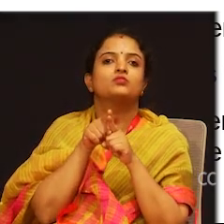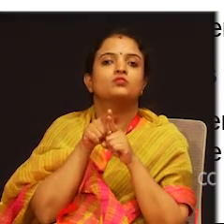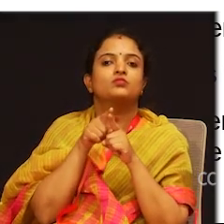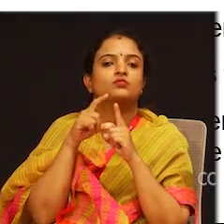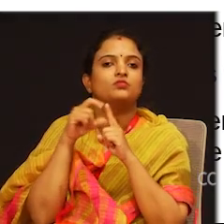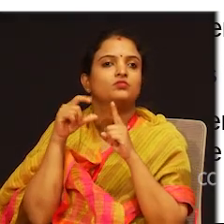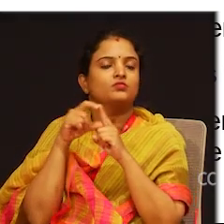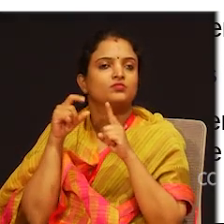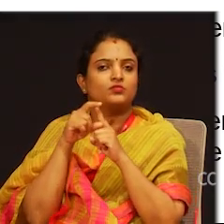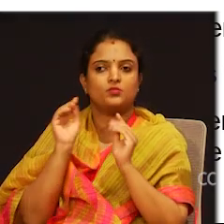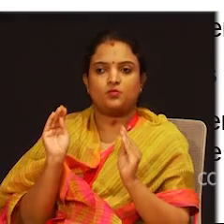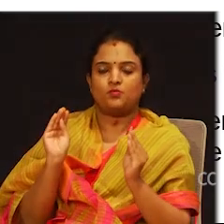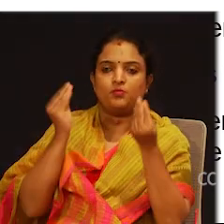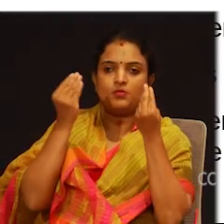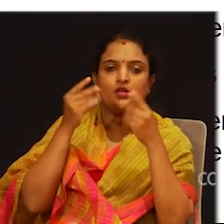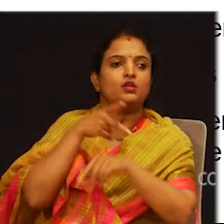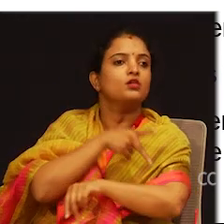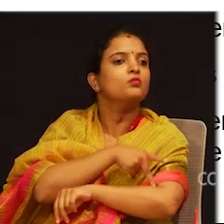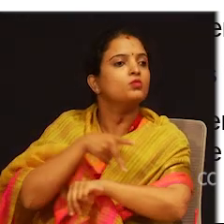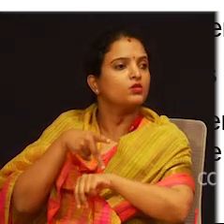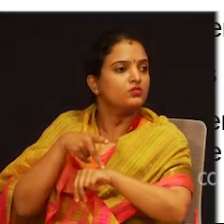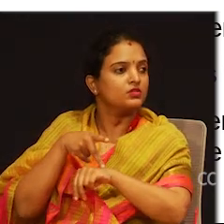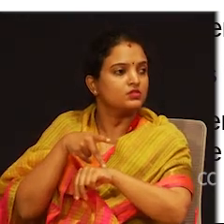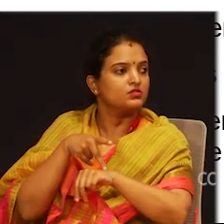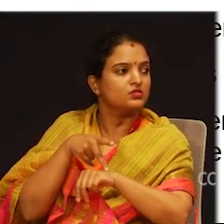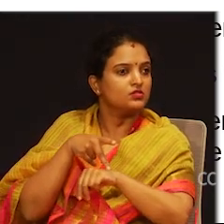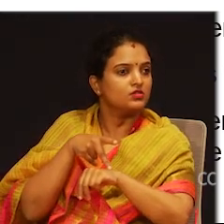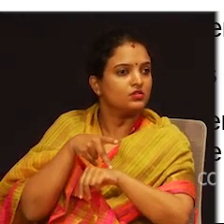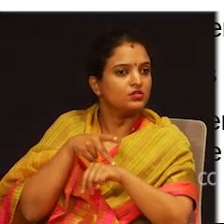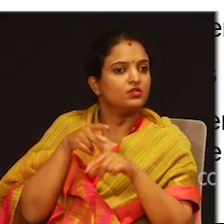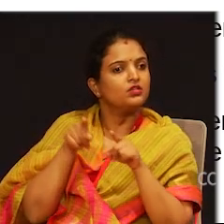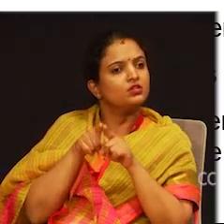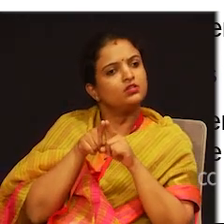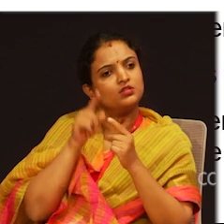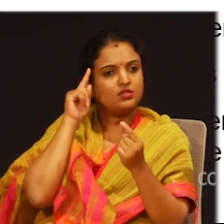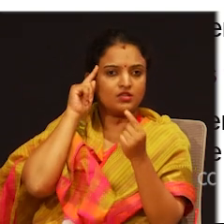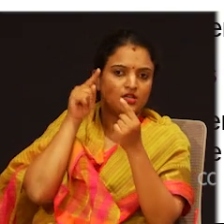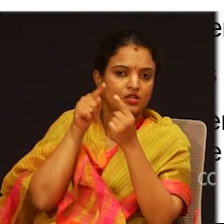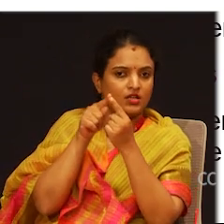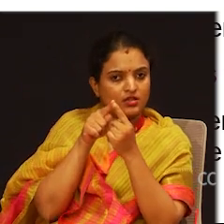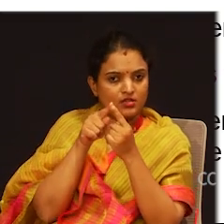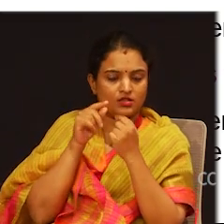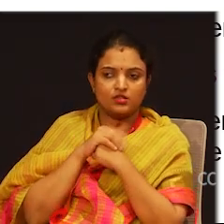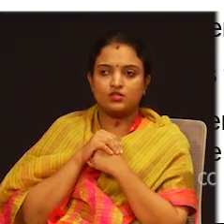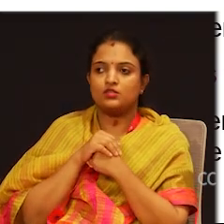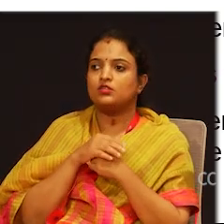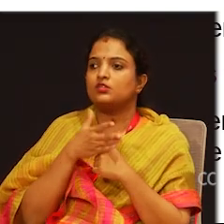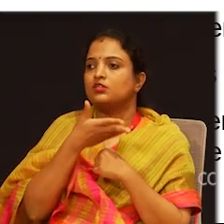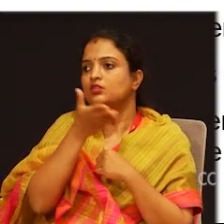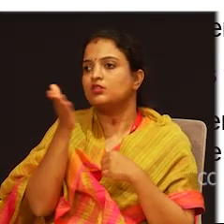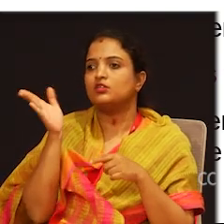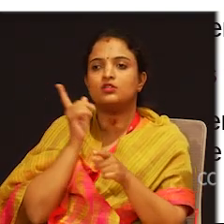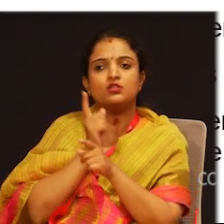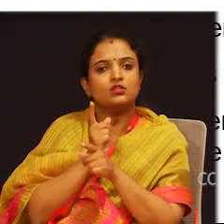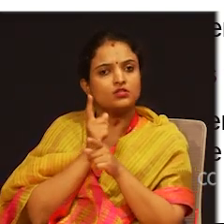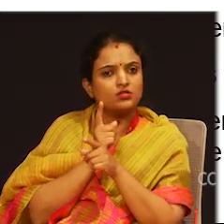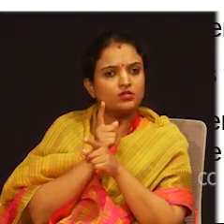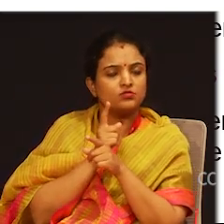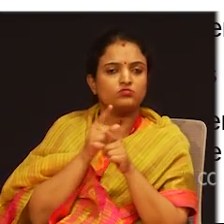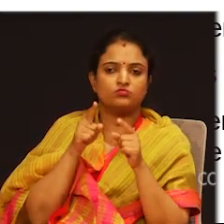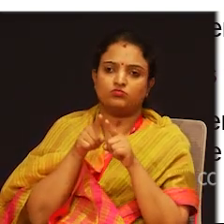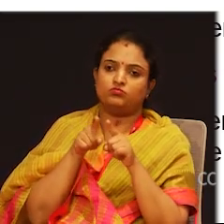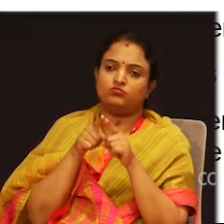professional. And that also they agree. And every teacher wants to become a better